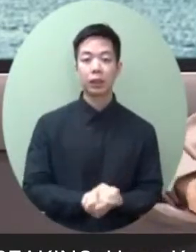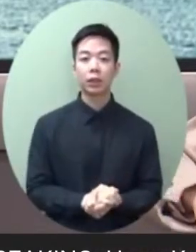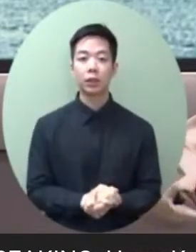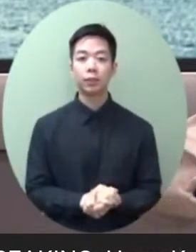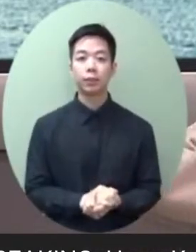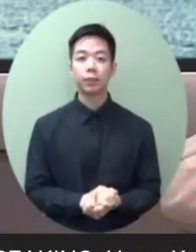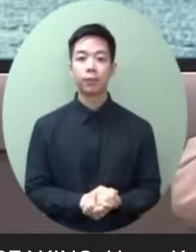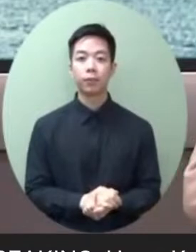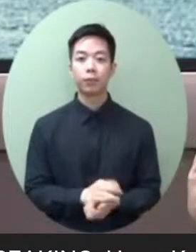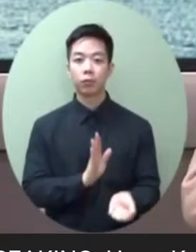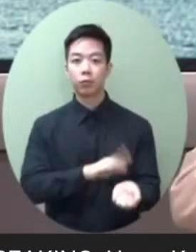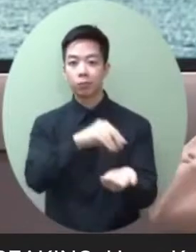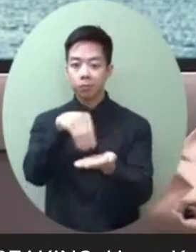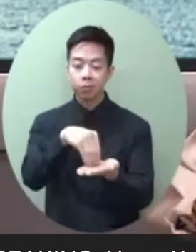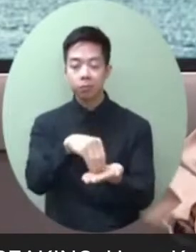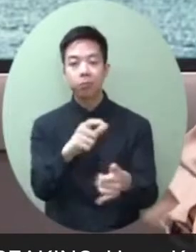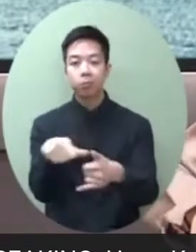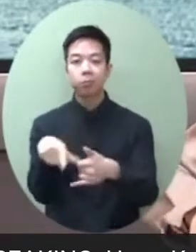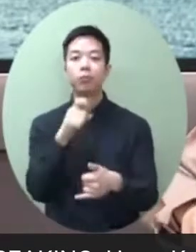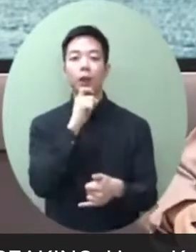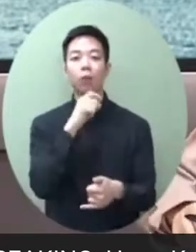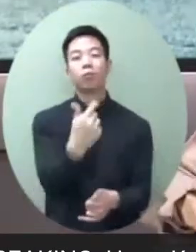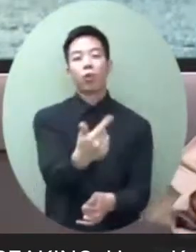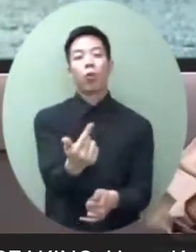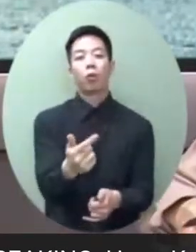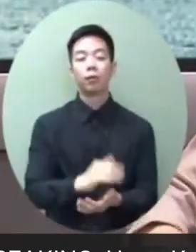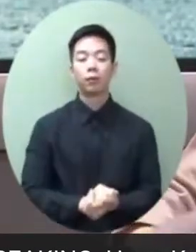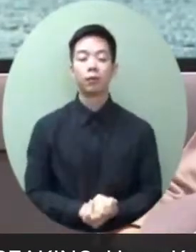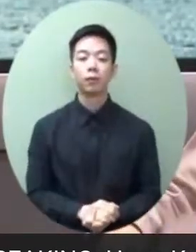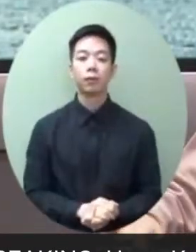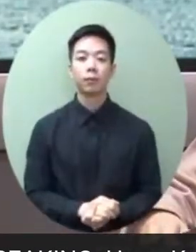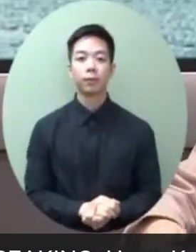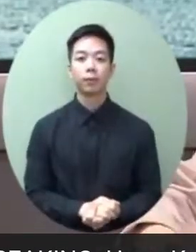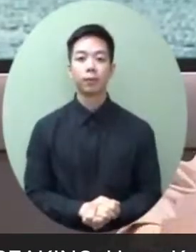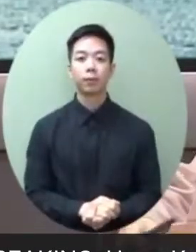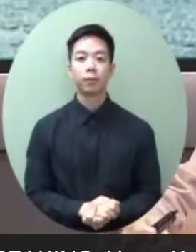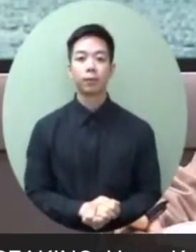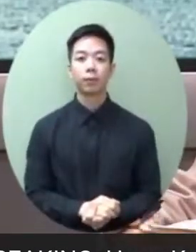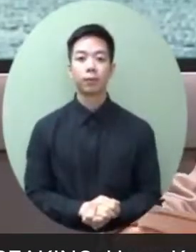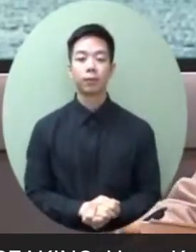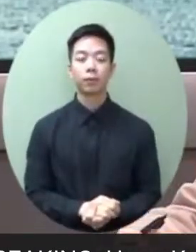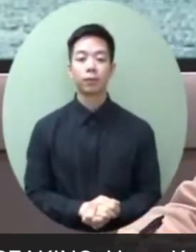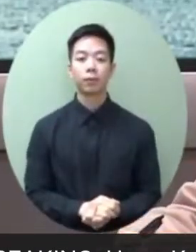Zhong Sam in Chinese. There are some confirmed cases, quite a number of those.